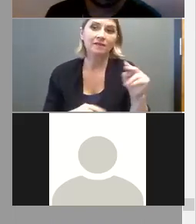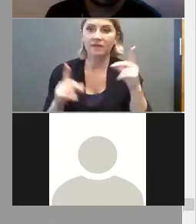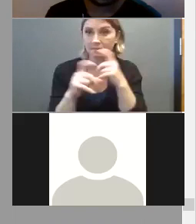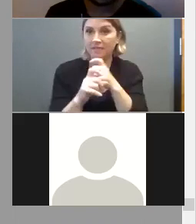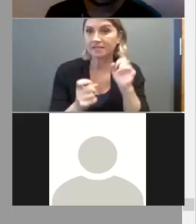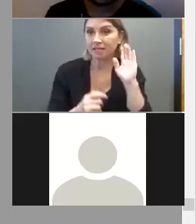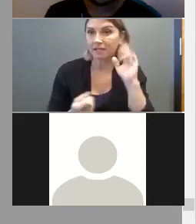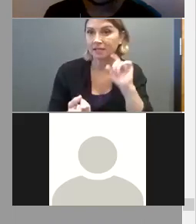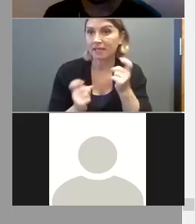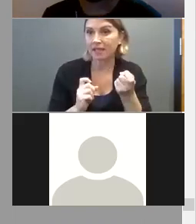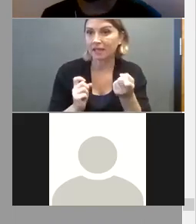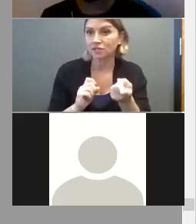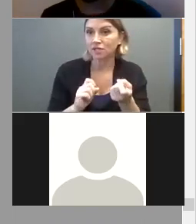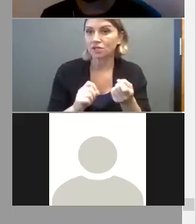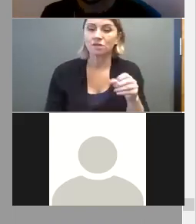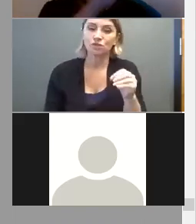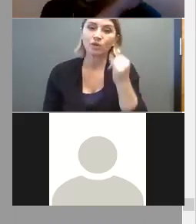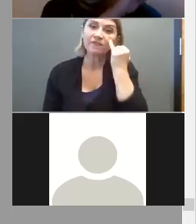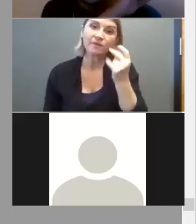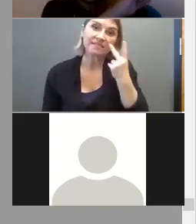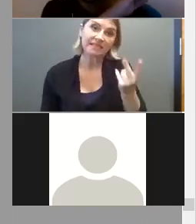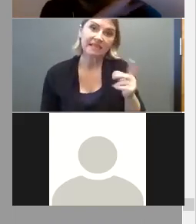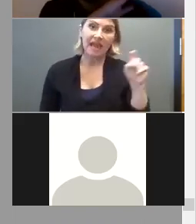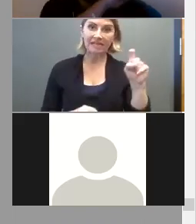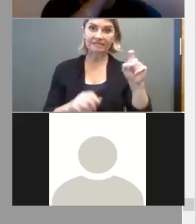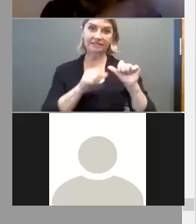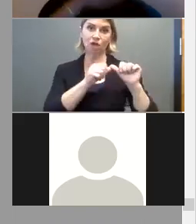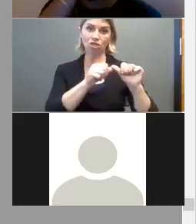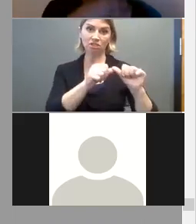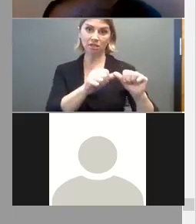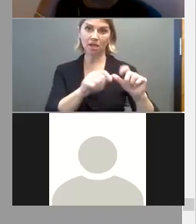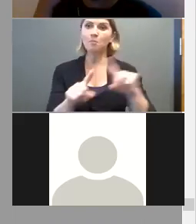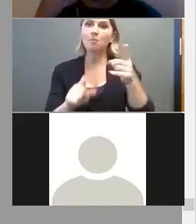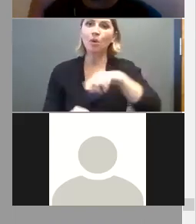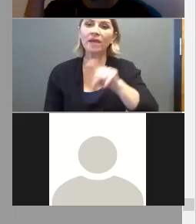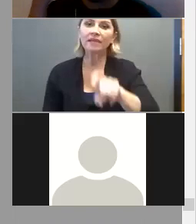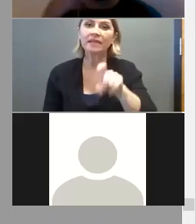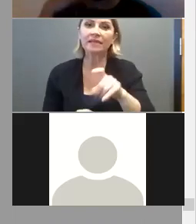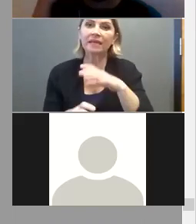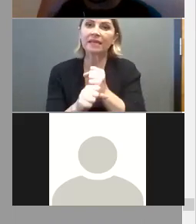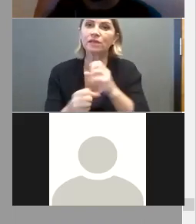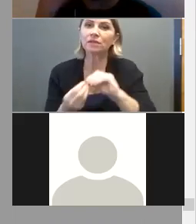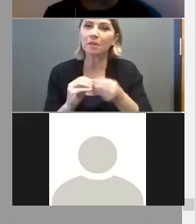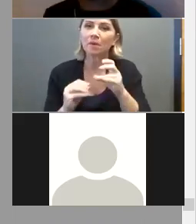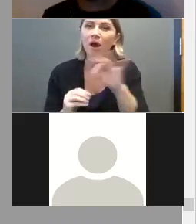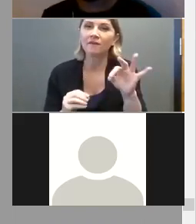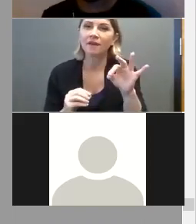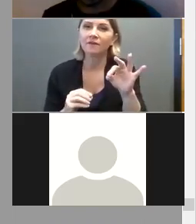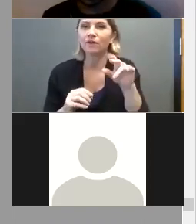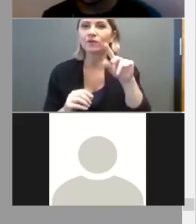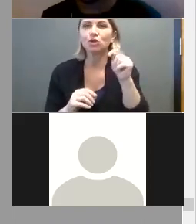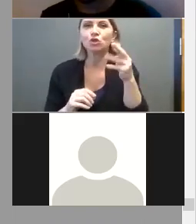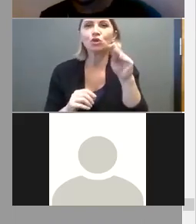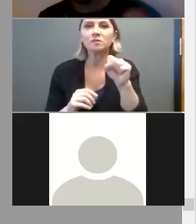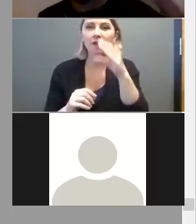changes. Right, because if you see x is constant, but we need to iterate through the number of values of n in order to find